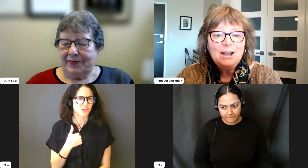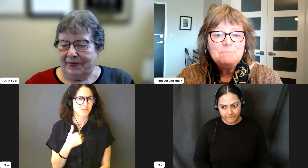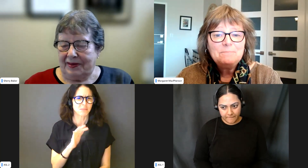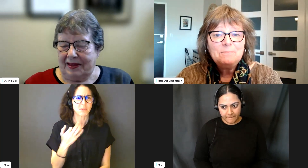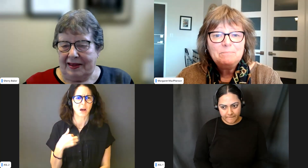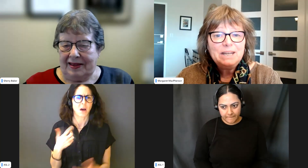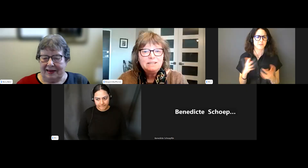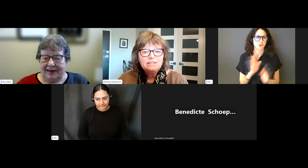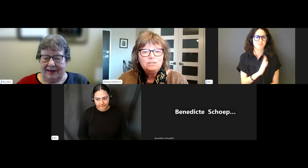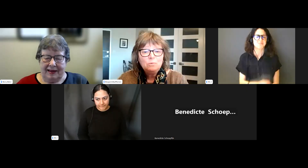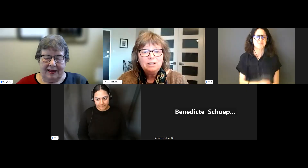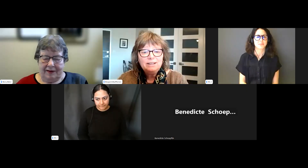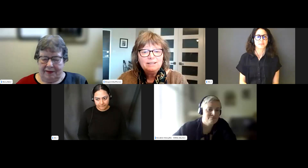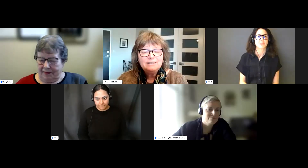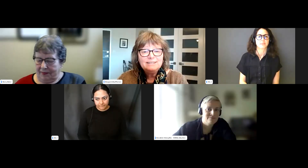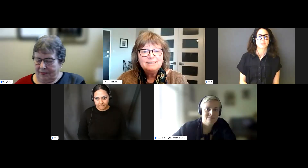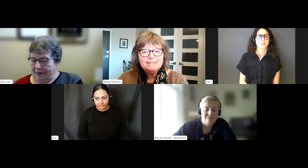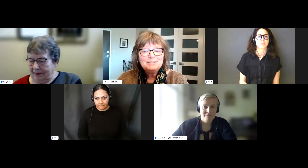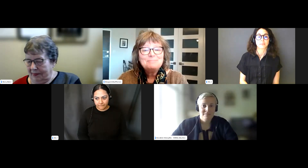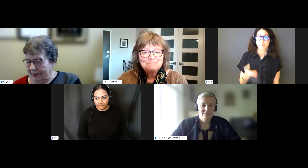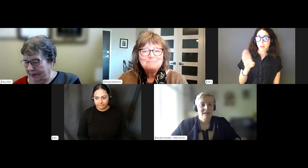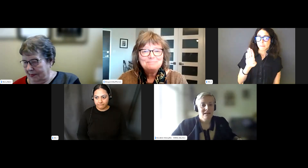Thank you. Benedict, did you want to?